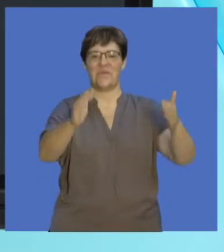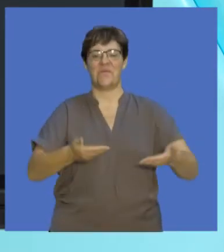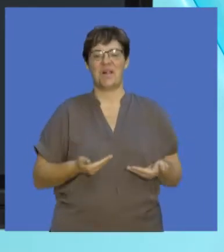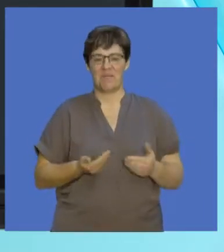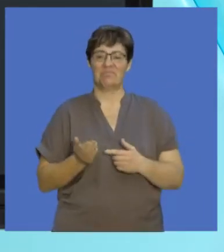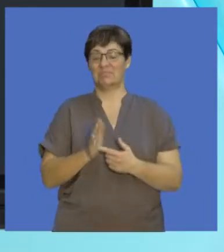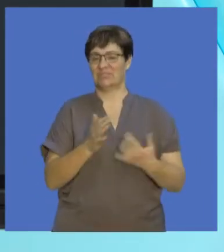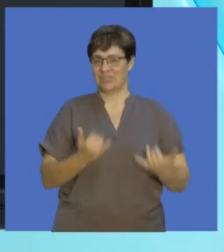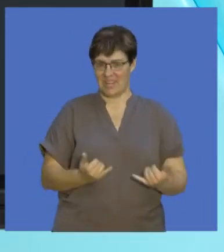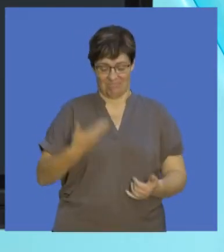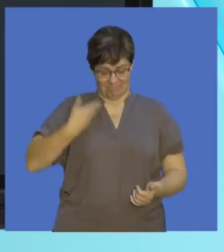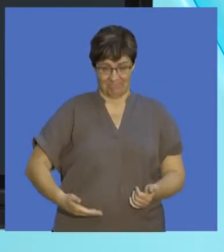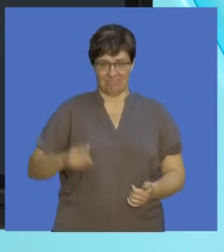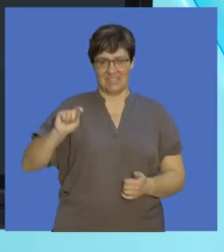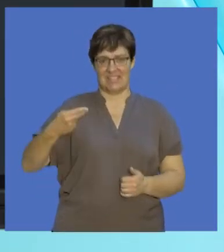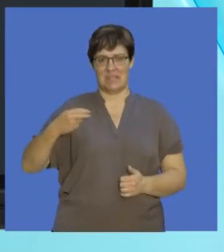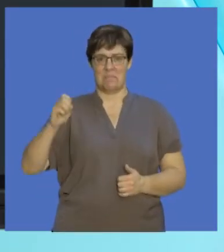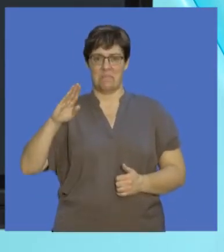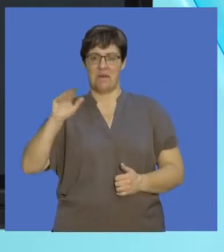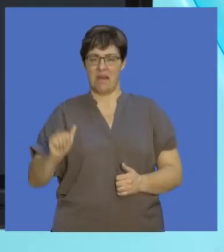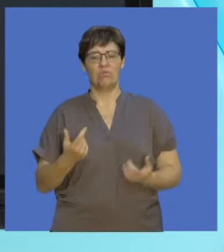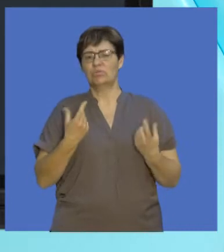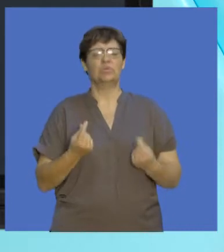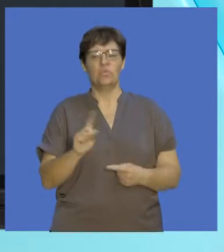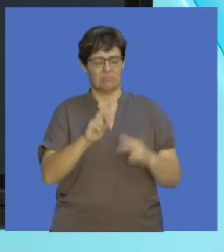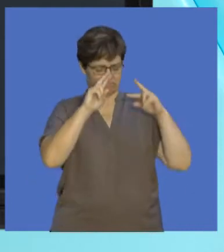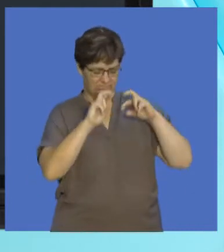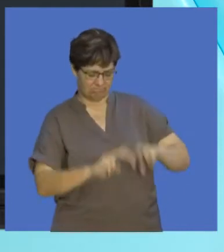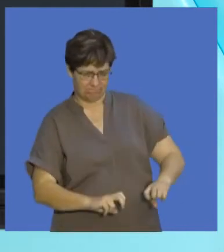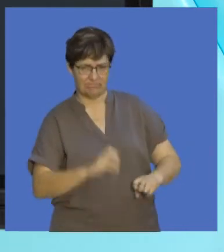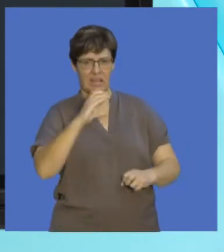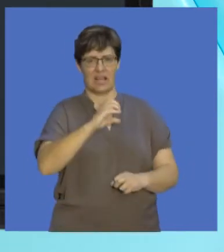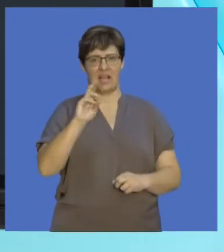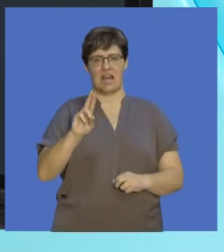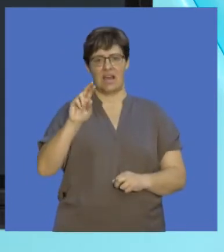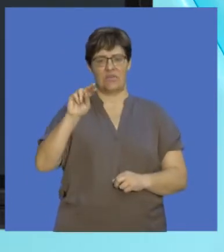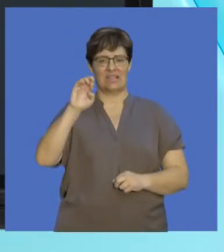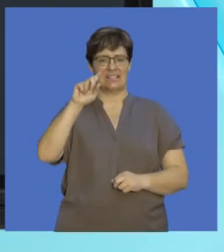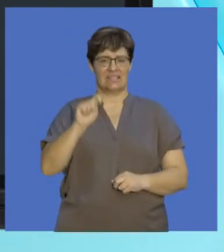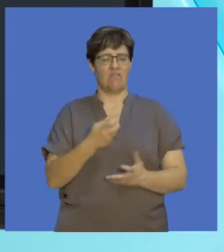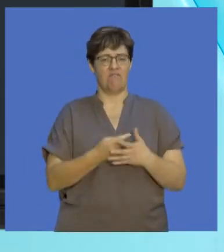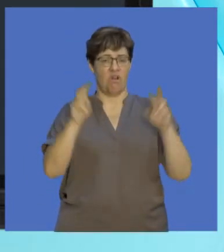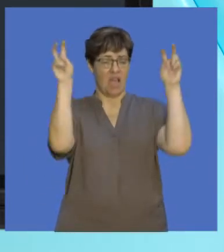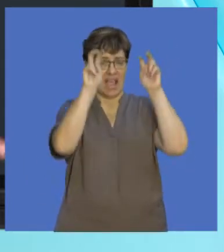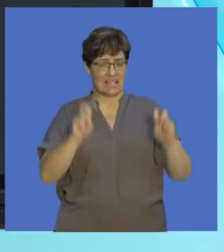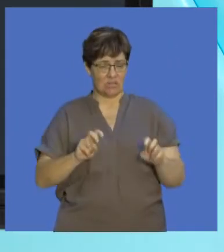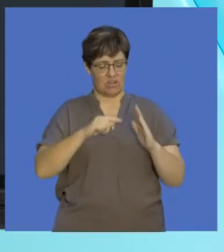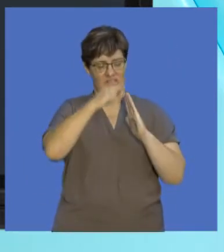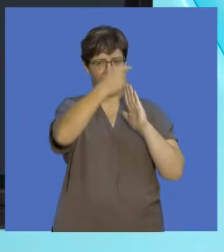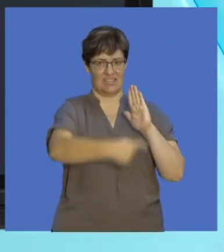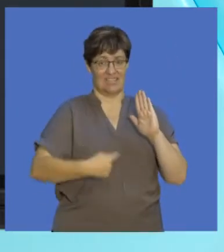welcome to our session today. My name is Temba. Today we're exploring current, in the context of electric circuits, in the